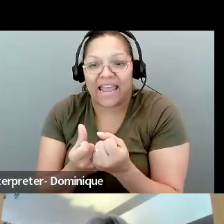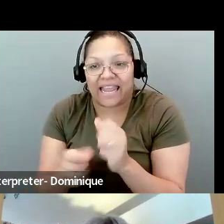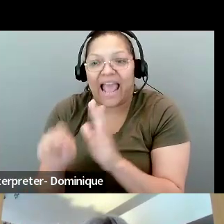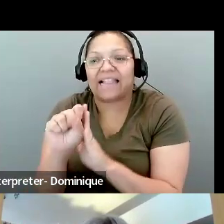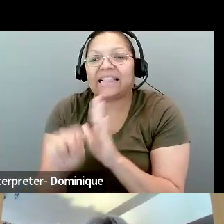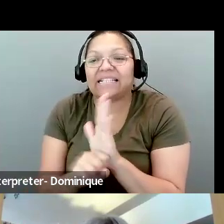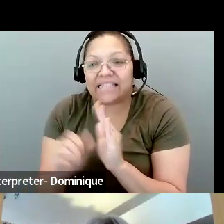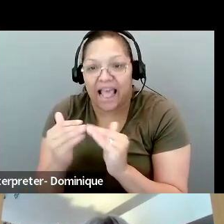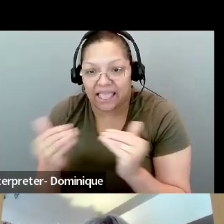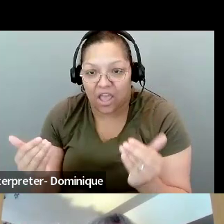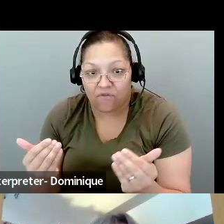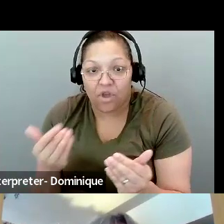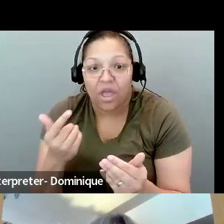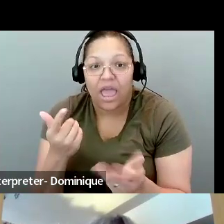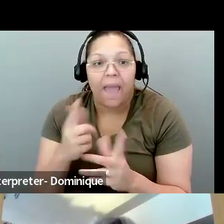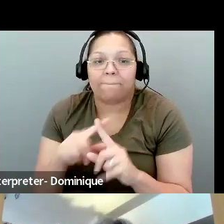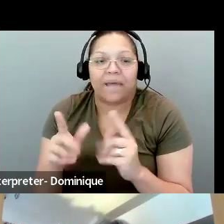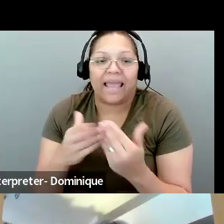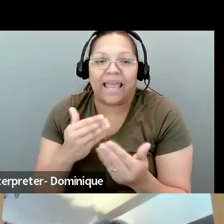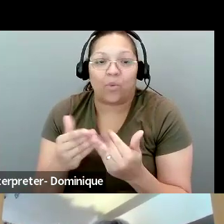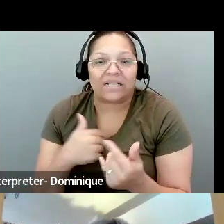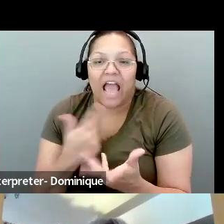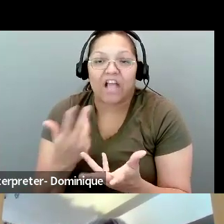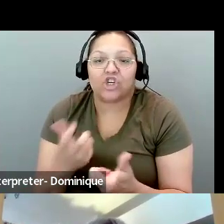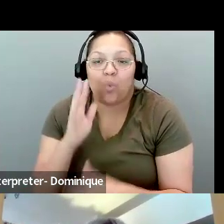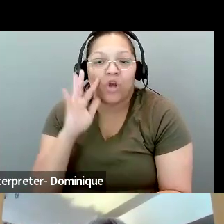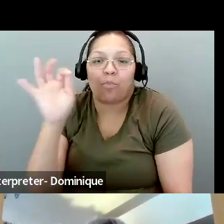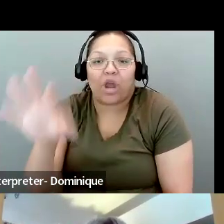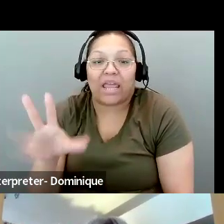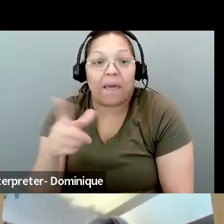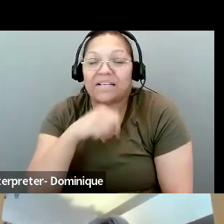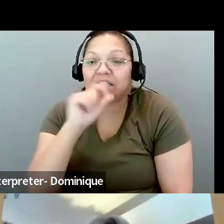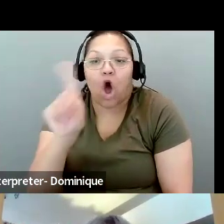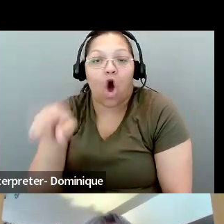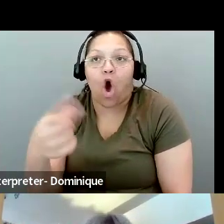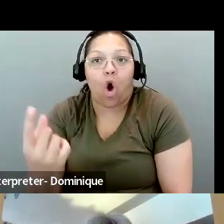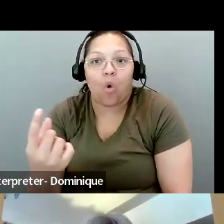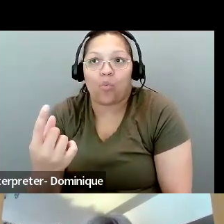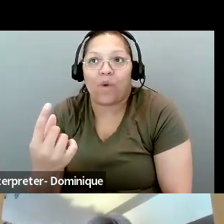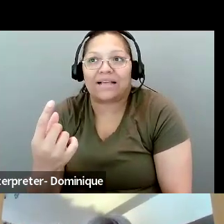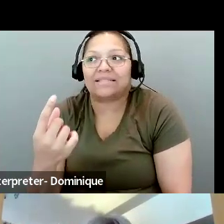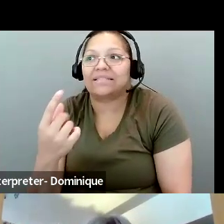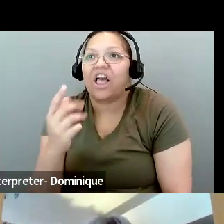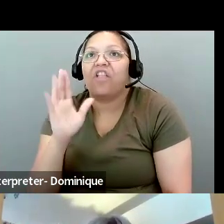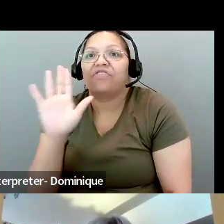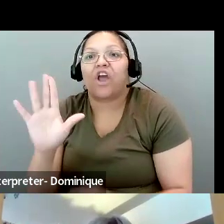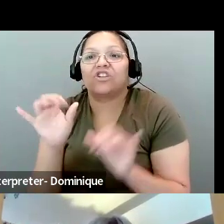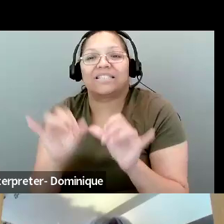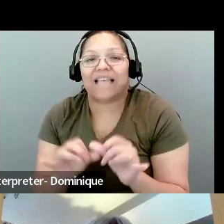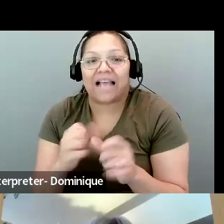because anyway, I just wanted to bring up, it's not always just those, it's not their size that